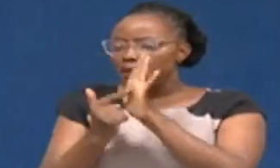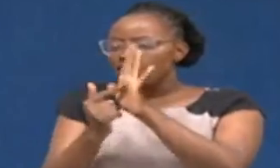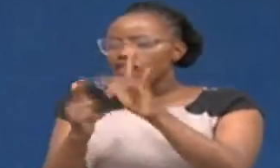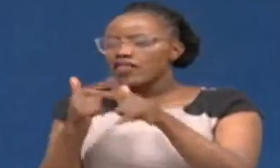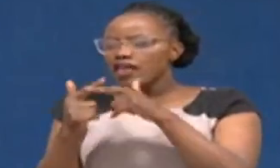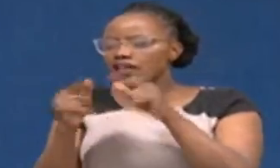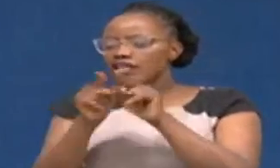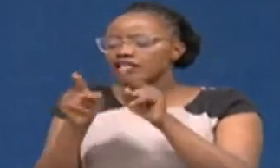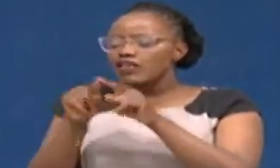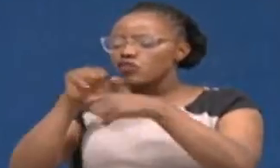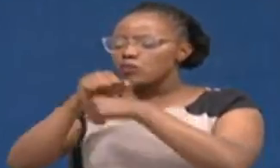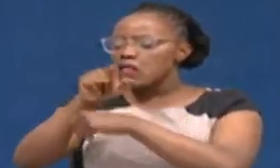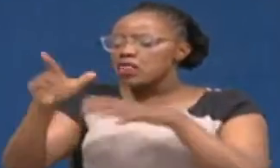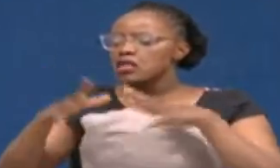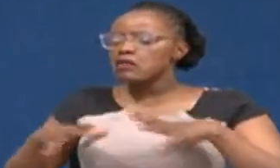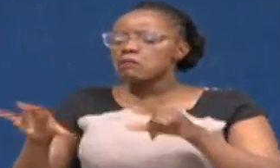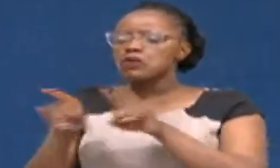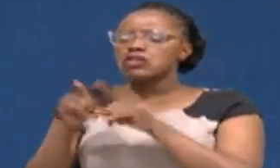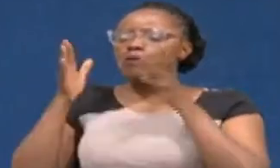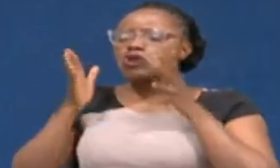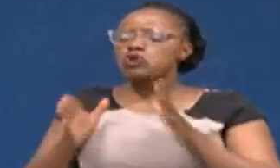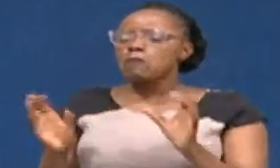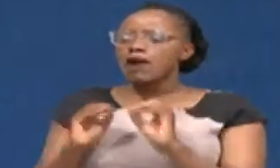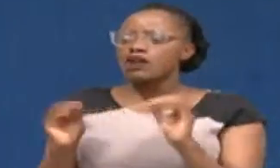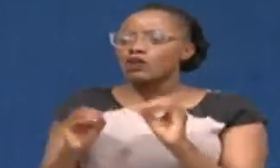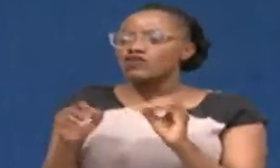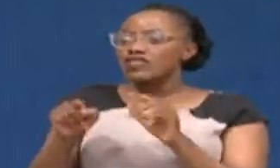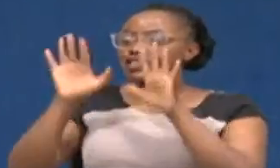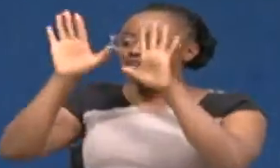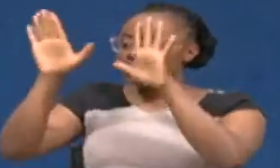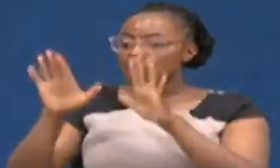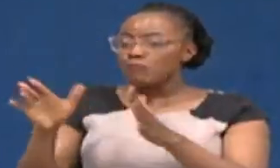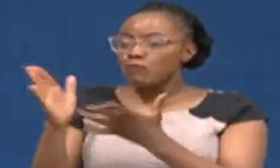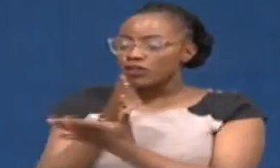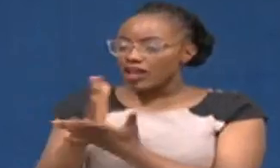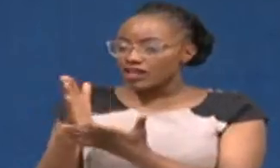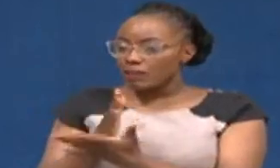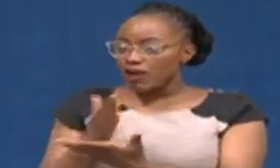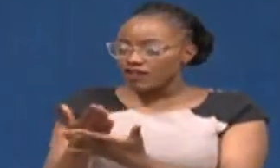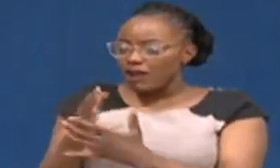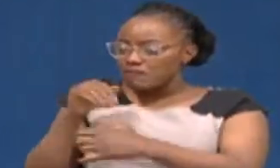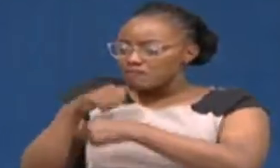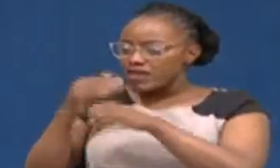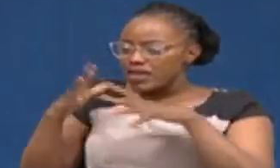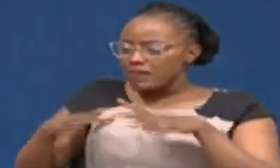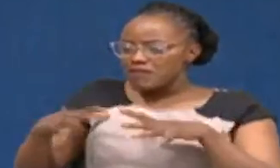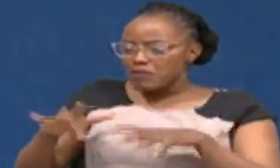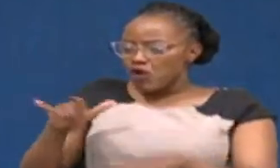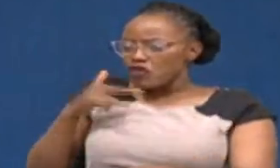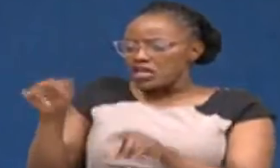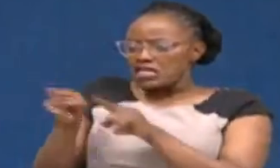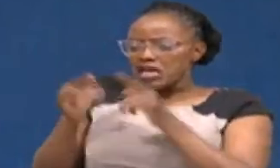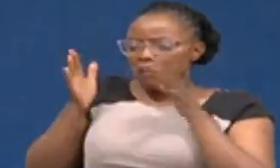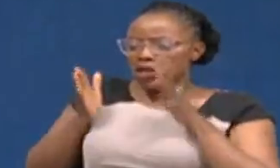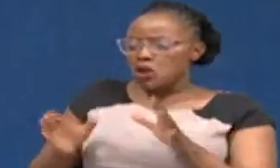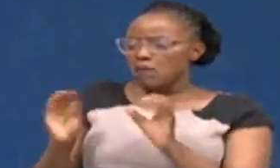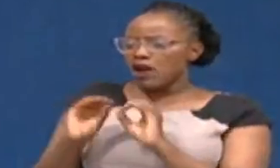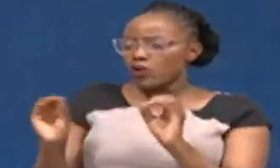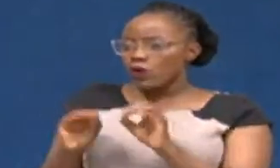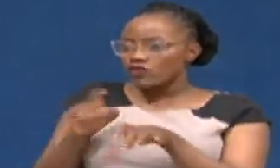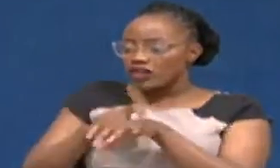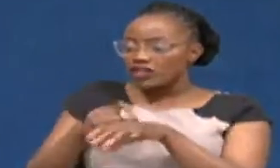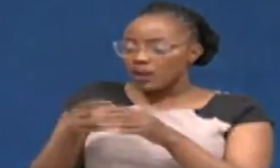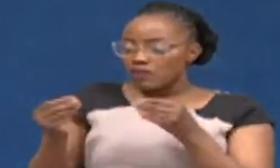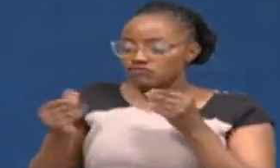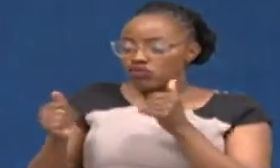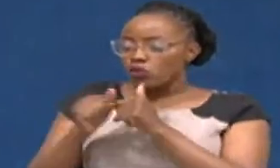you dehumanize them. Mm. And this is the most critical part, dehumanize. Okay. So that when you are